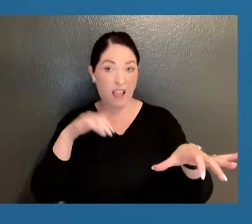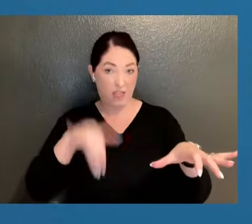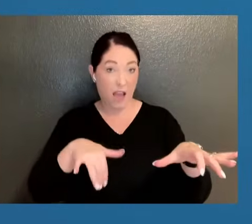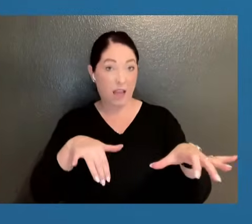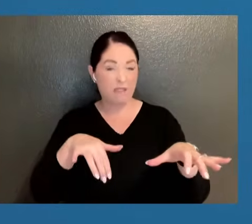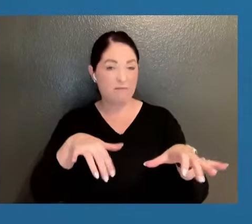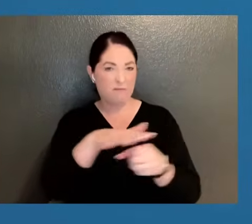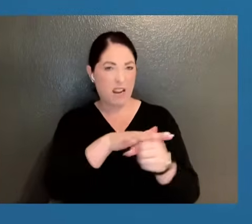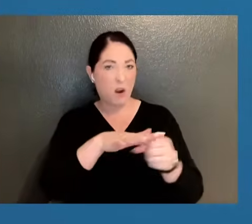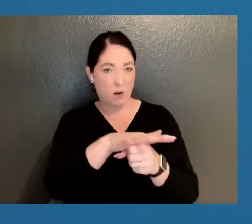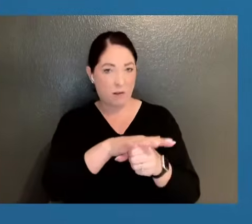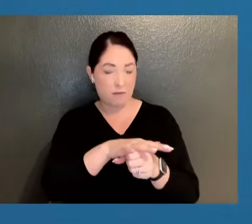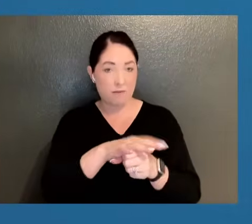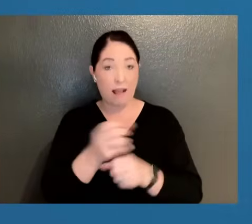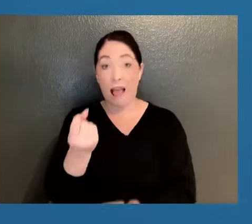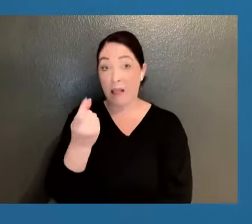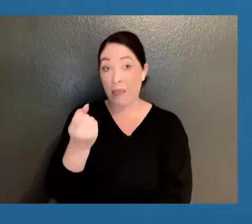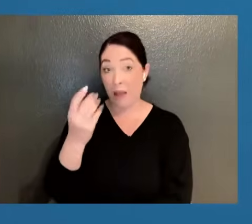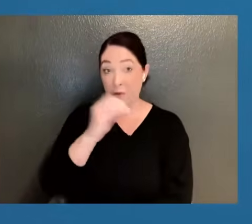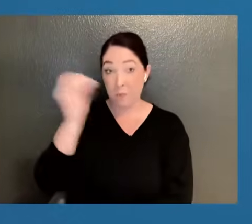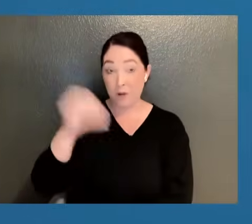down 11%.